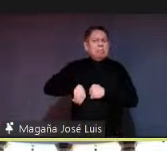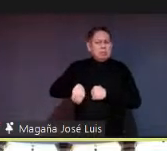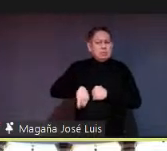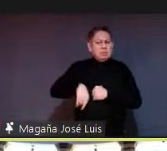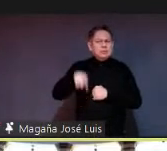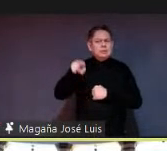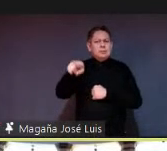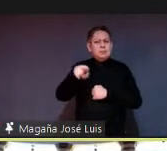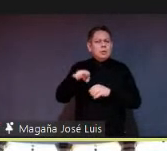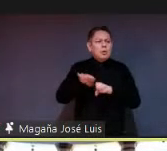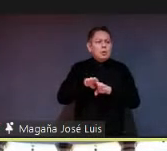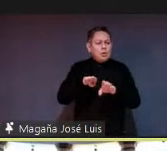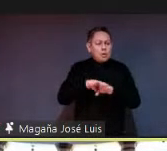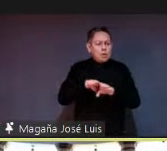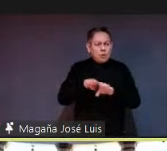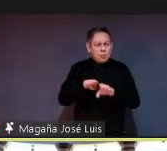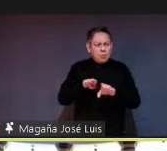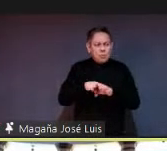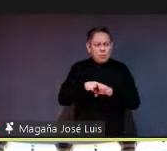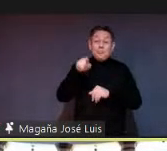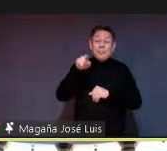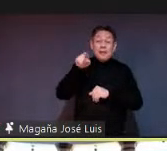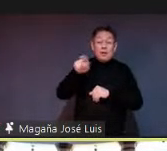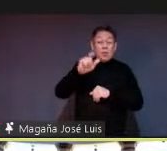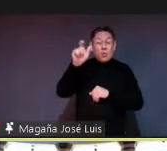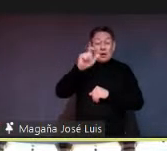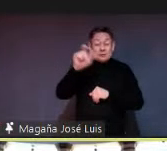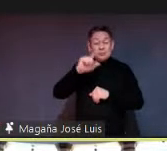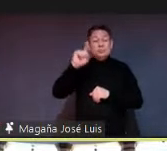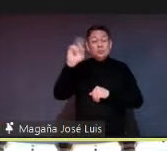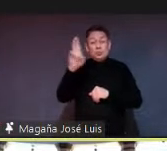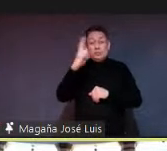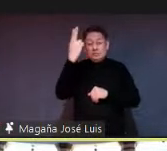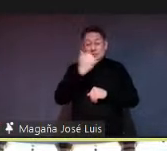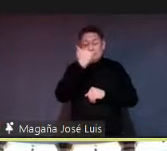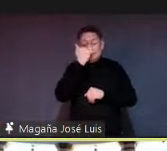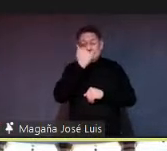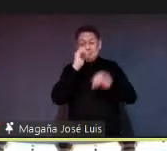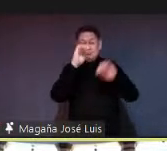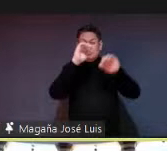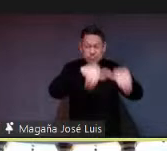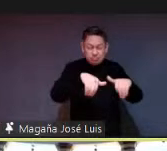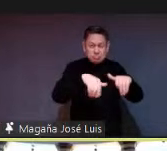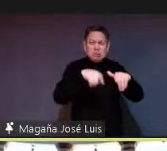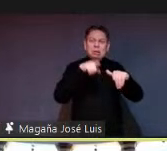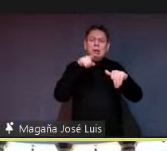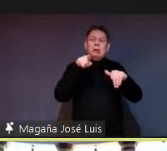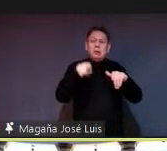their doctorology system. So from the time a student